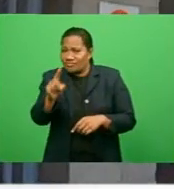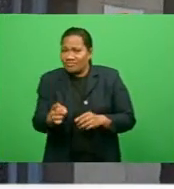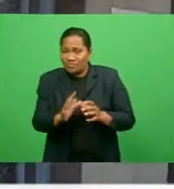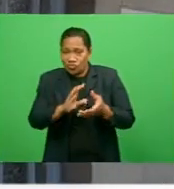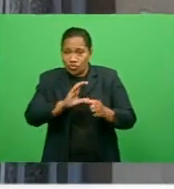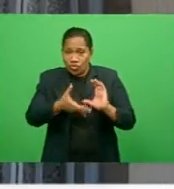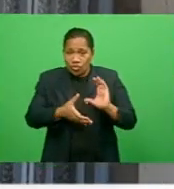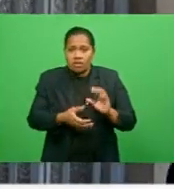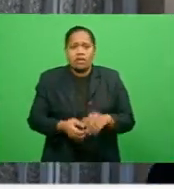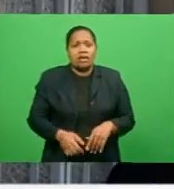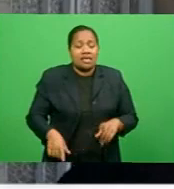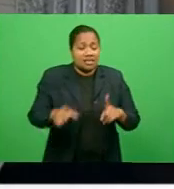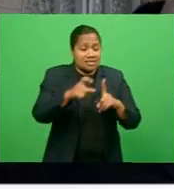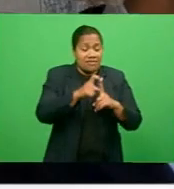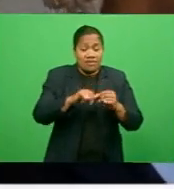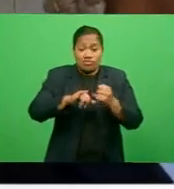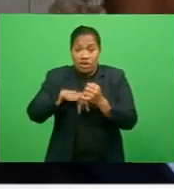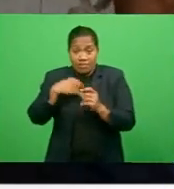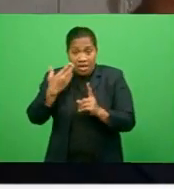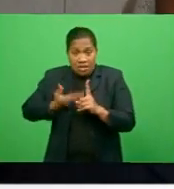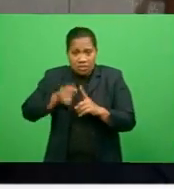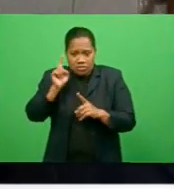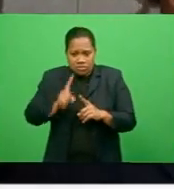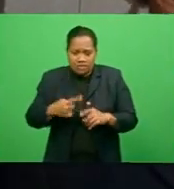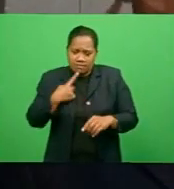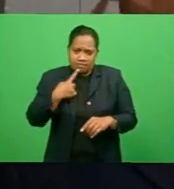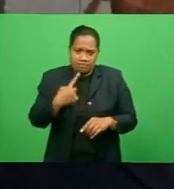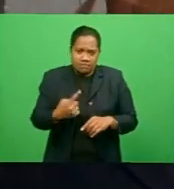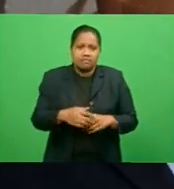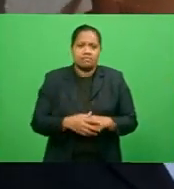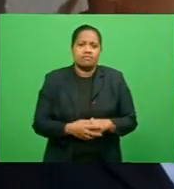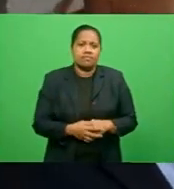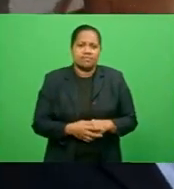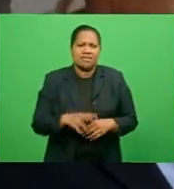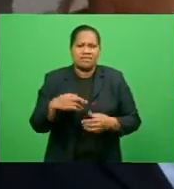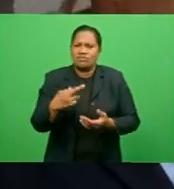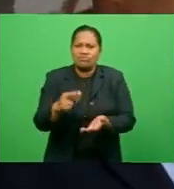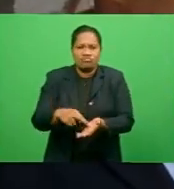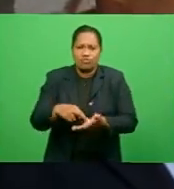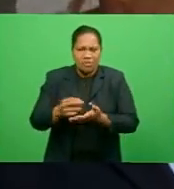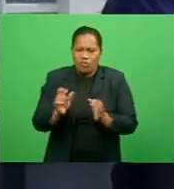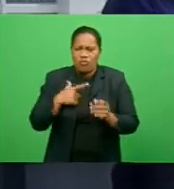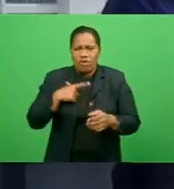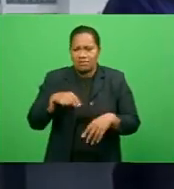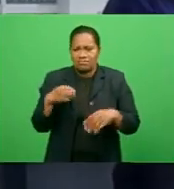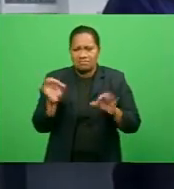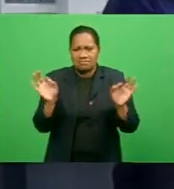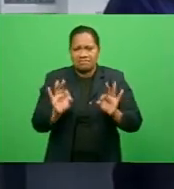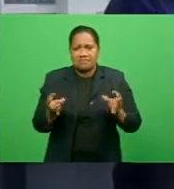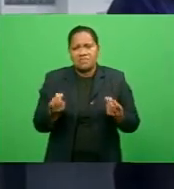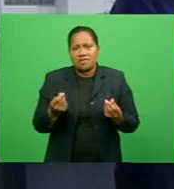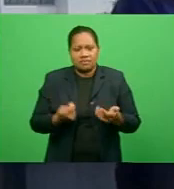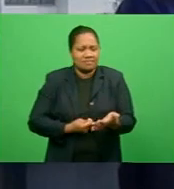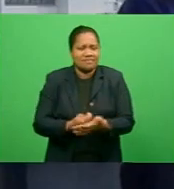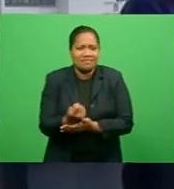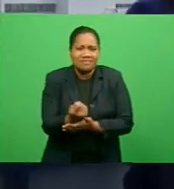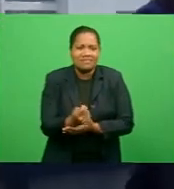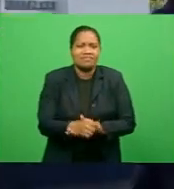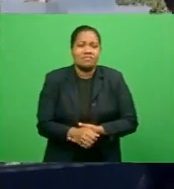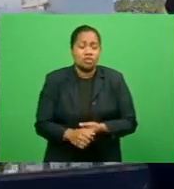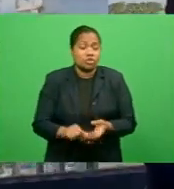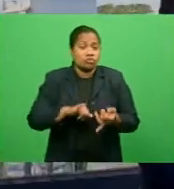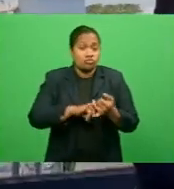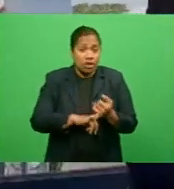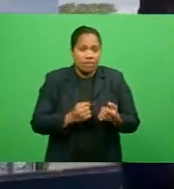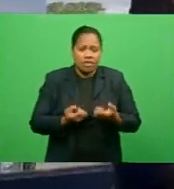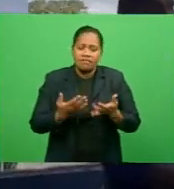today told the court there's been contempt of court order by the respondent since no money has been paid to date. Sharma has been given 14 days